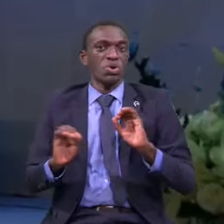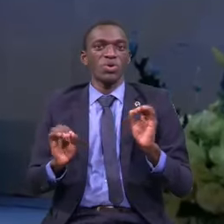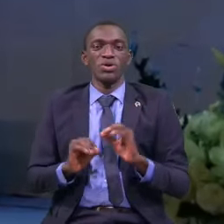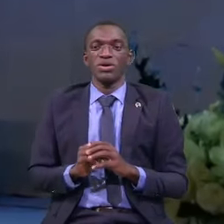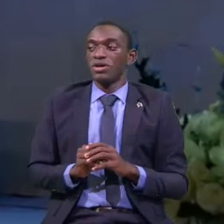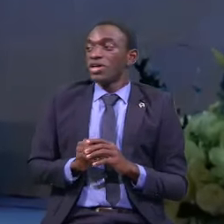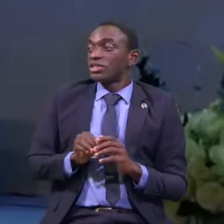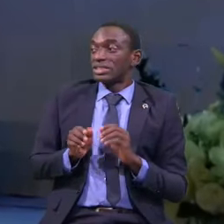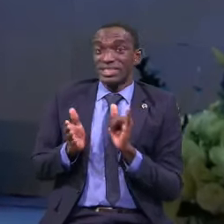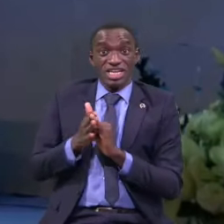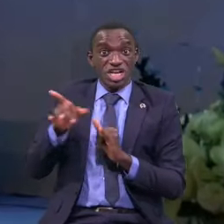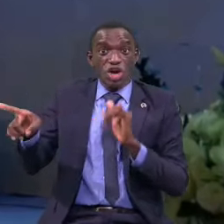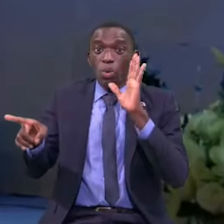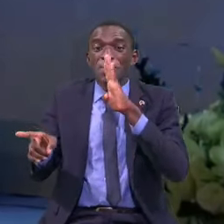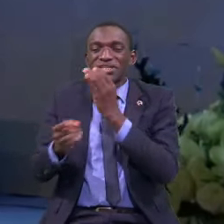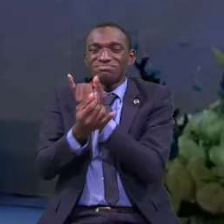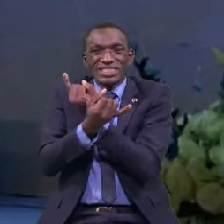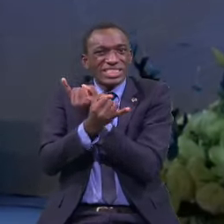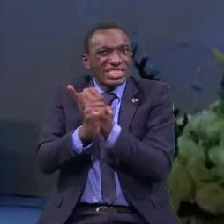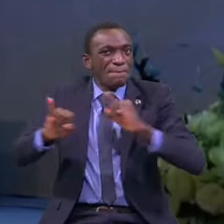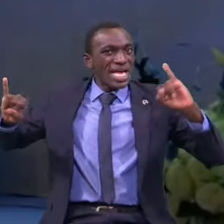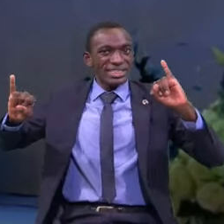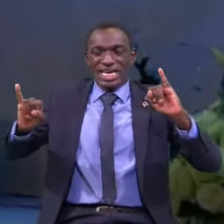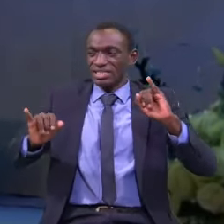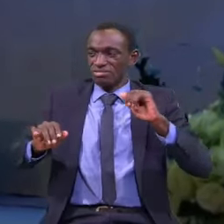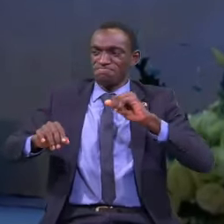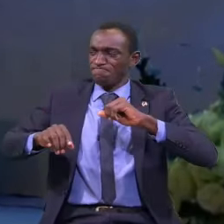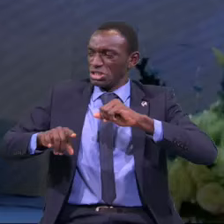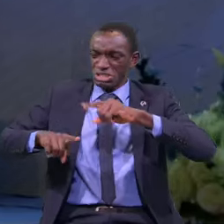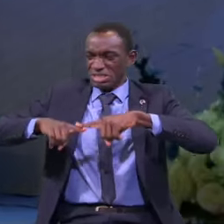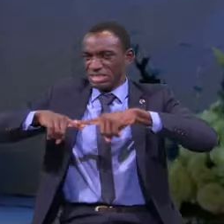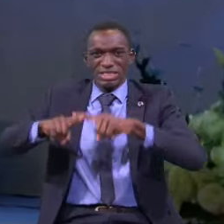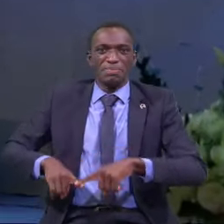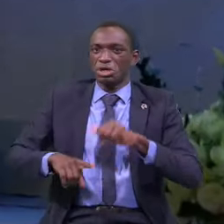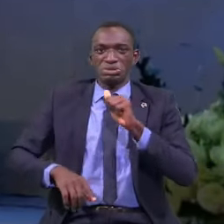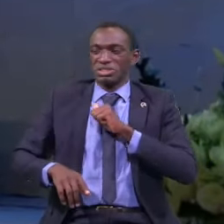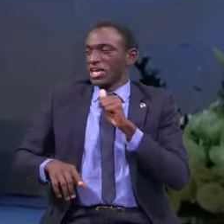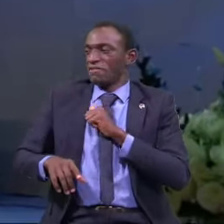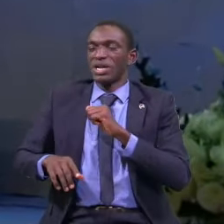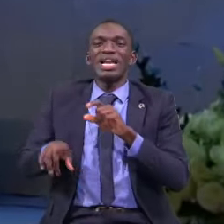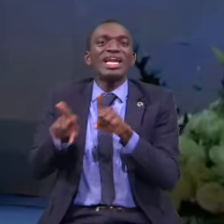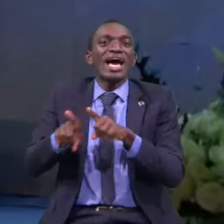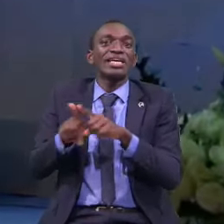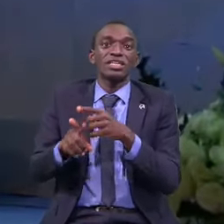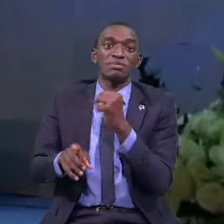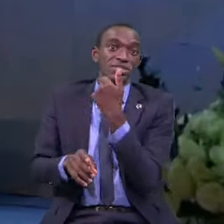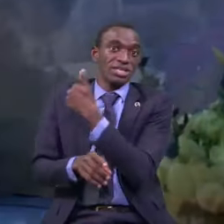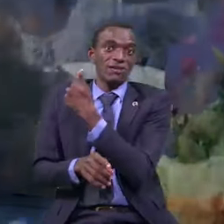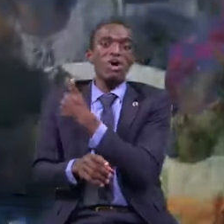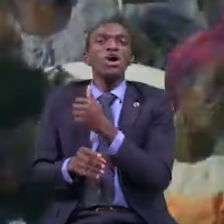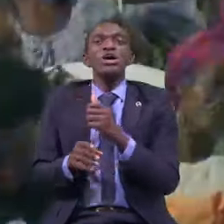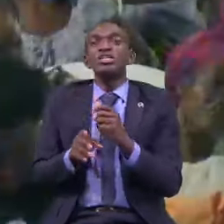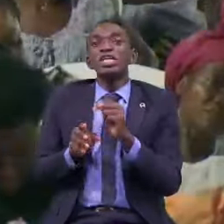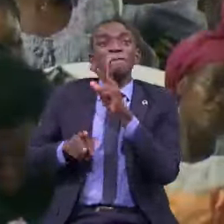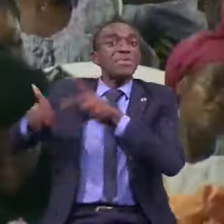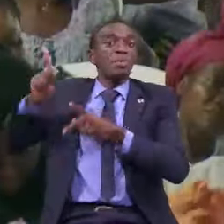and self-reliant as they were. They wanted him to be subservient